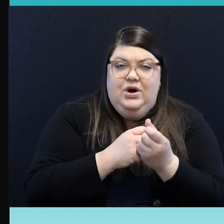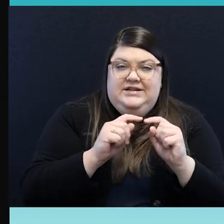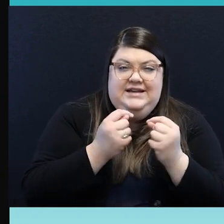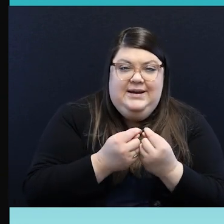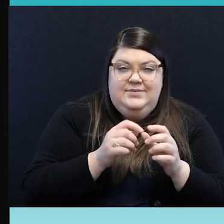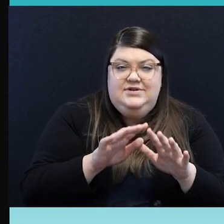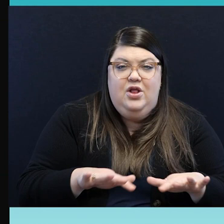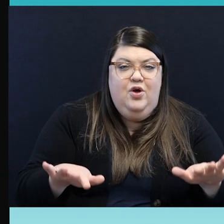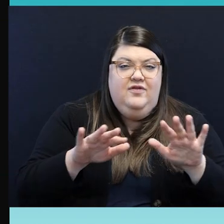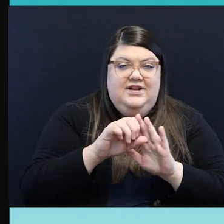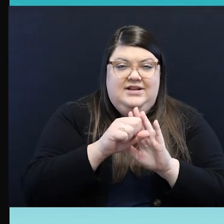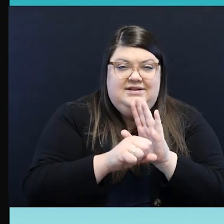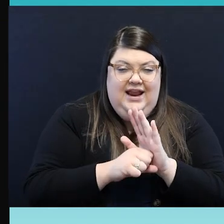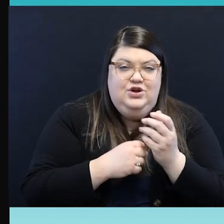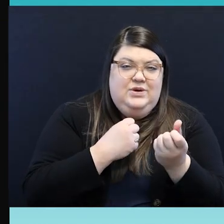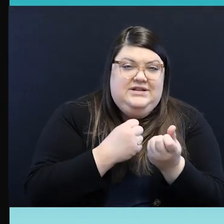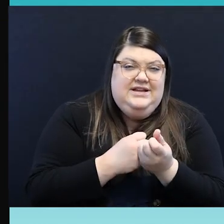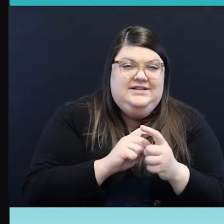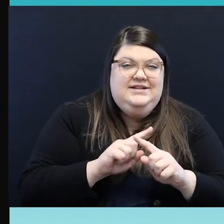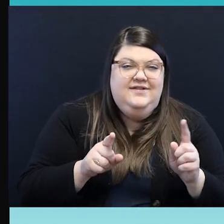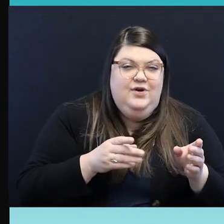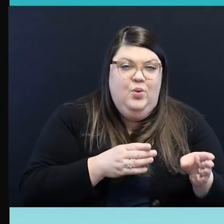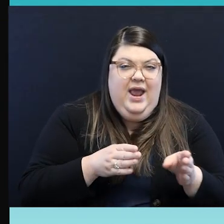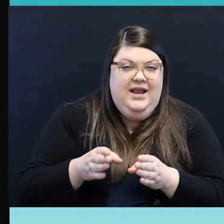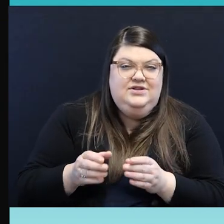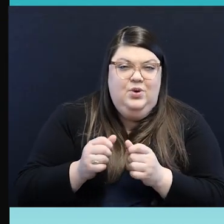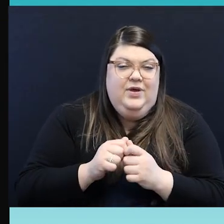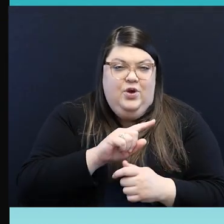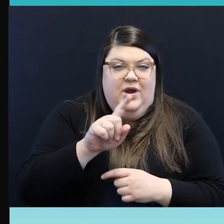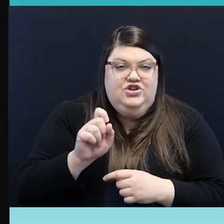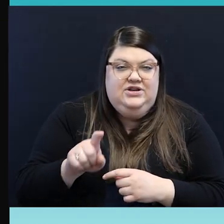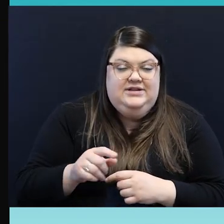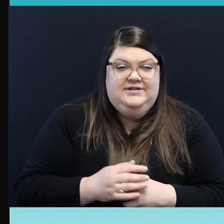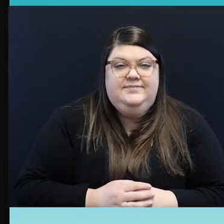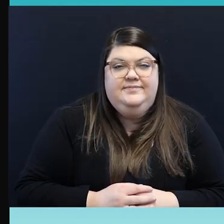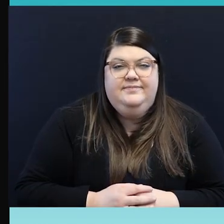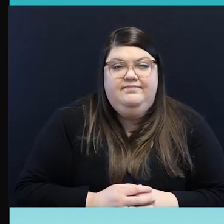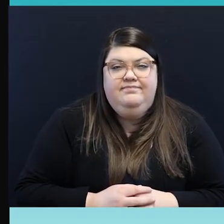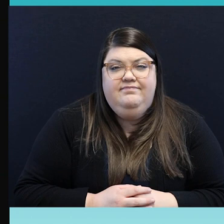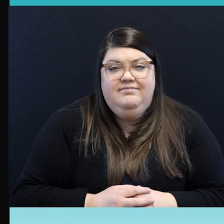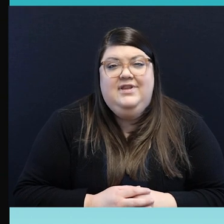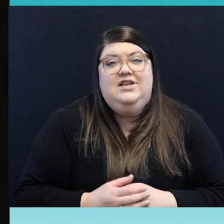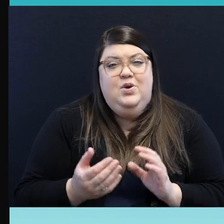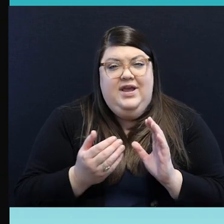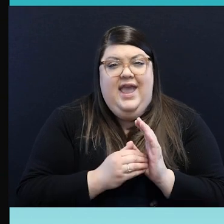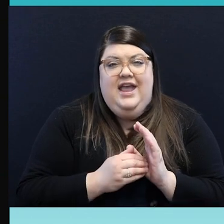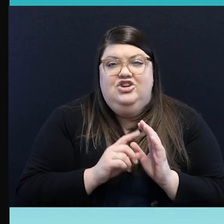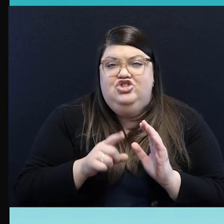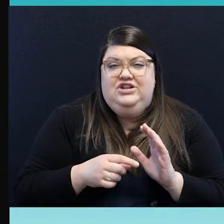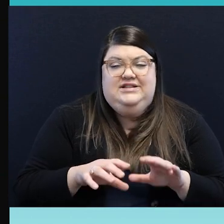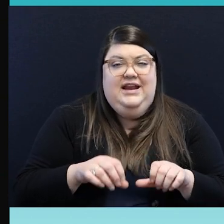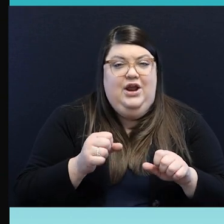to assist in different ways with questions. And again, just take it one document at a